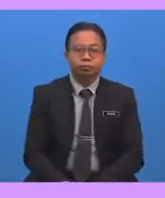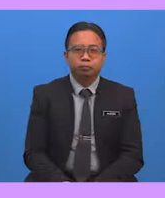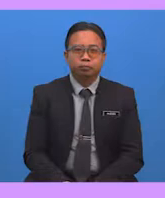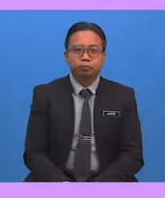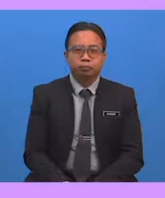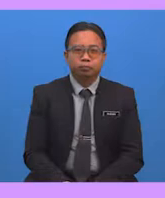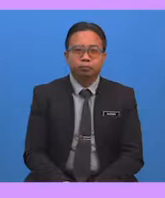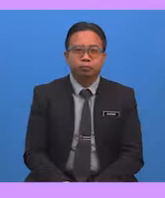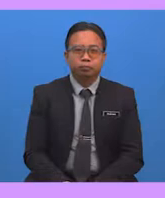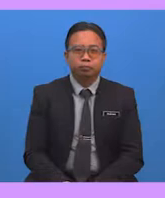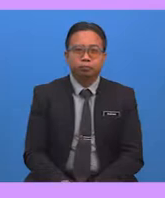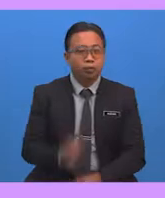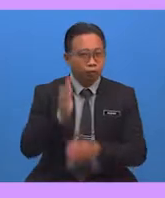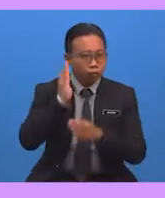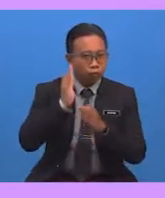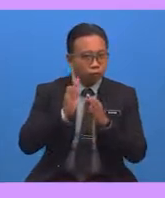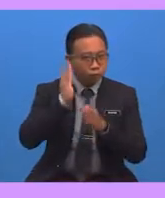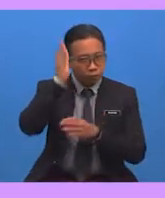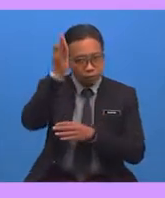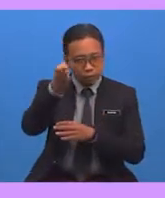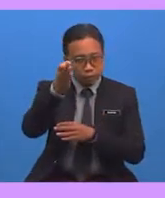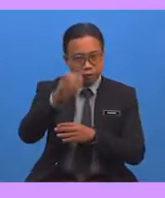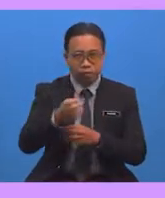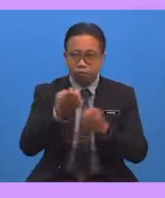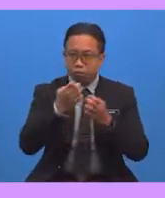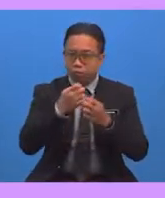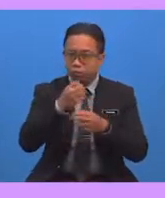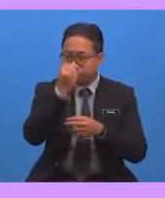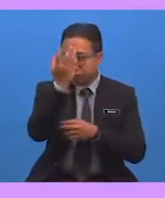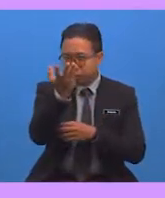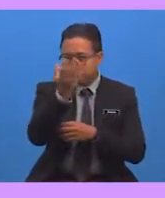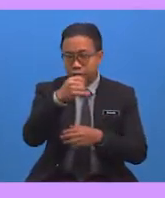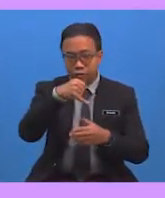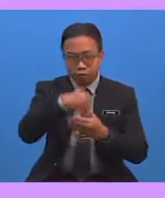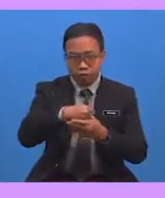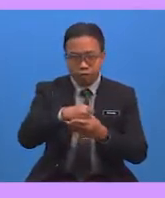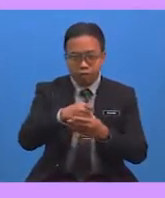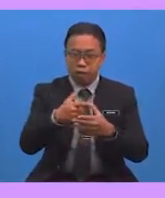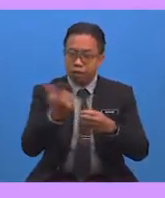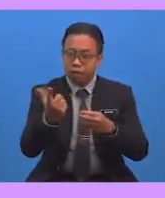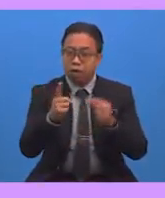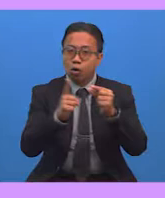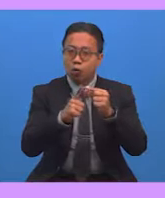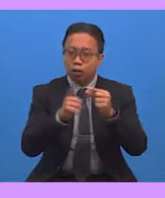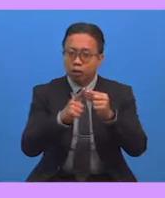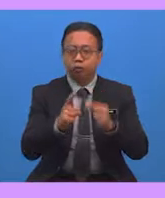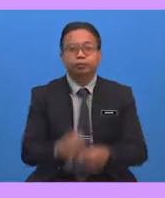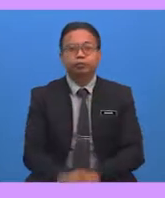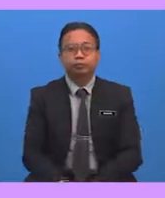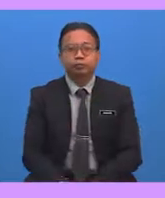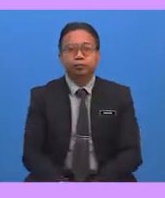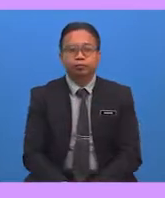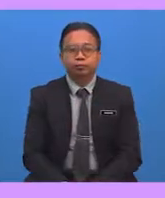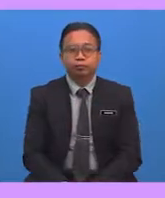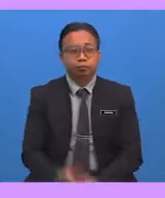consequently, further explanation. In other words, that is to say,